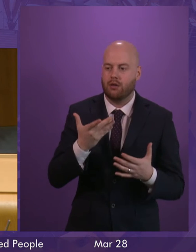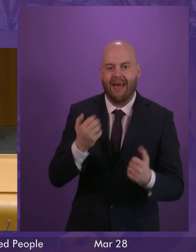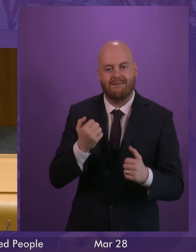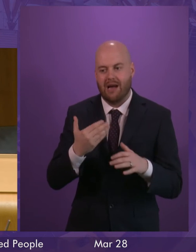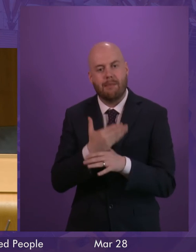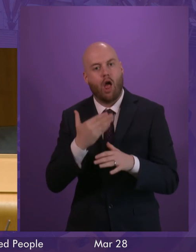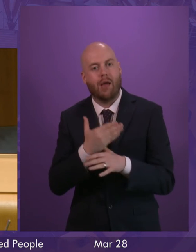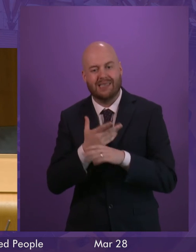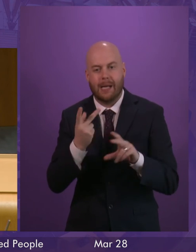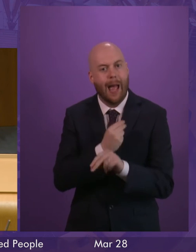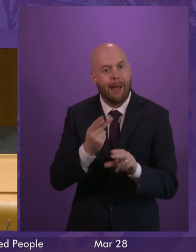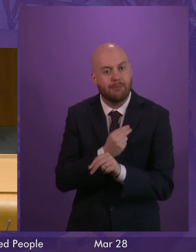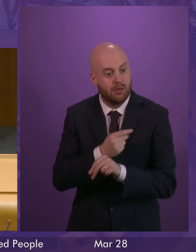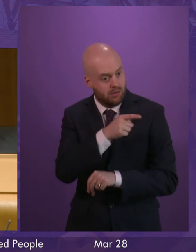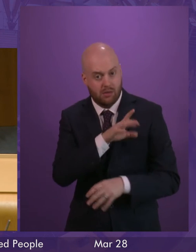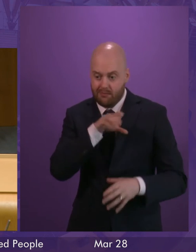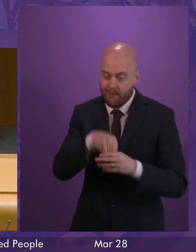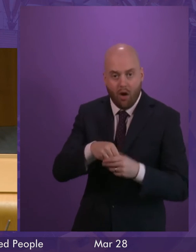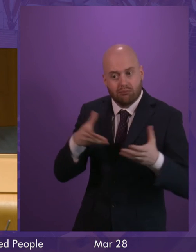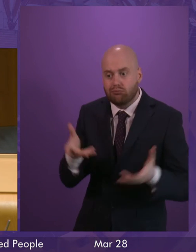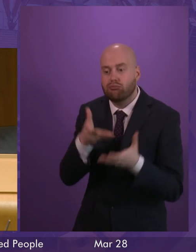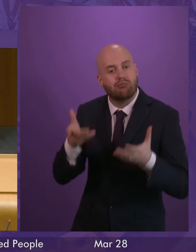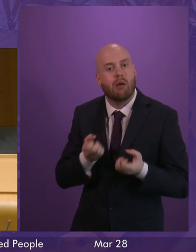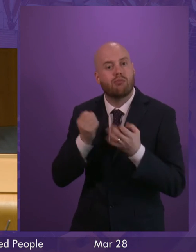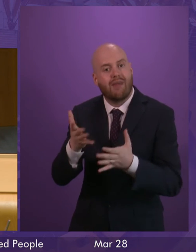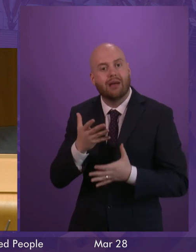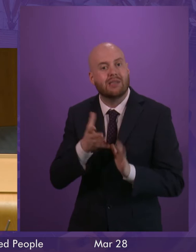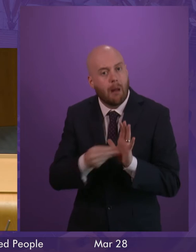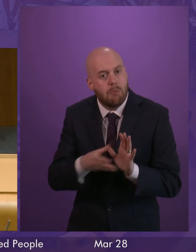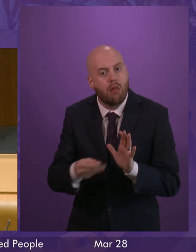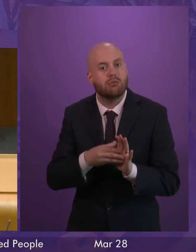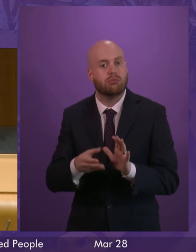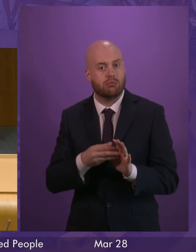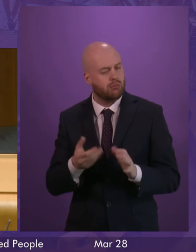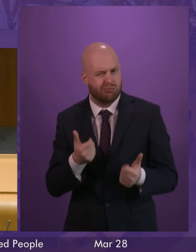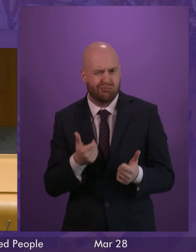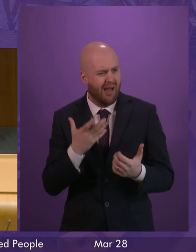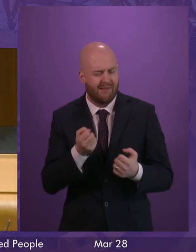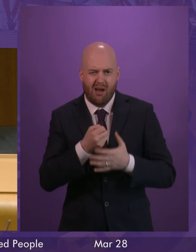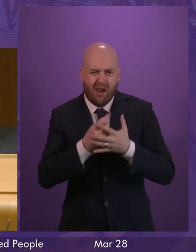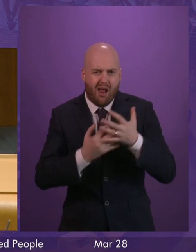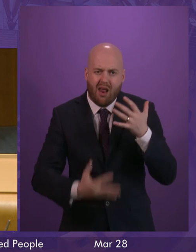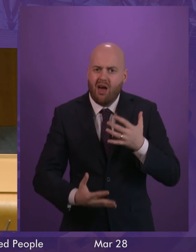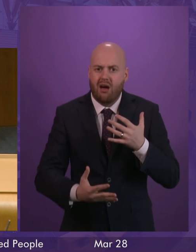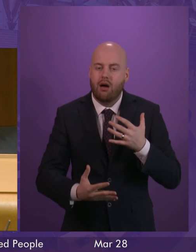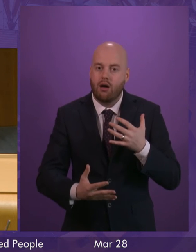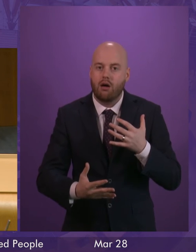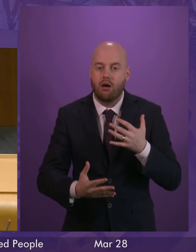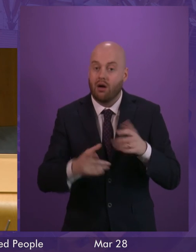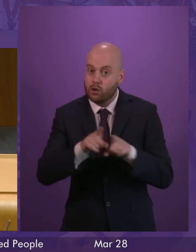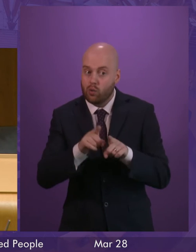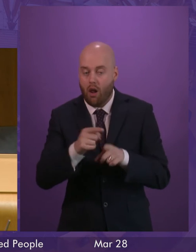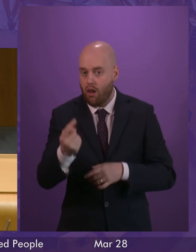employer ability. And they give examples of that. And also examples around opportunities, the 2018 European